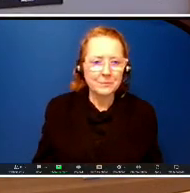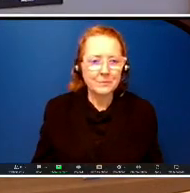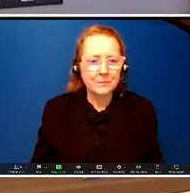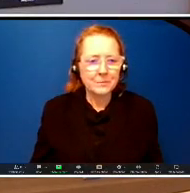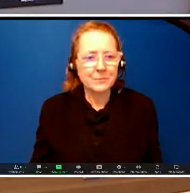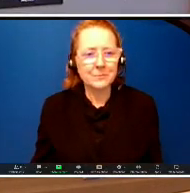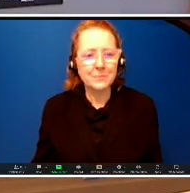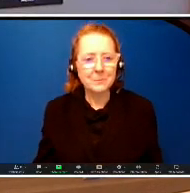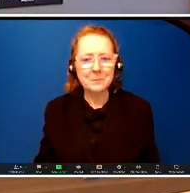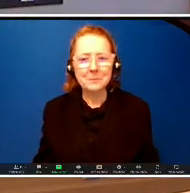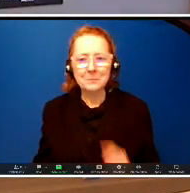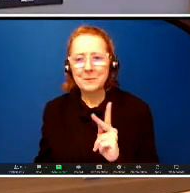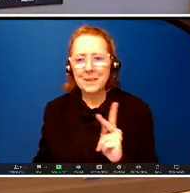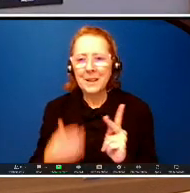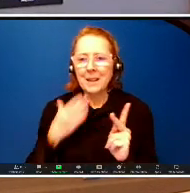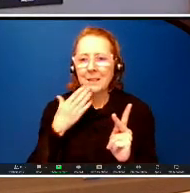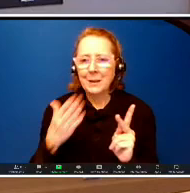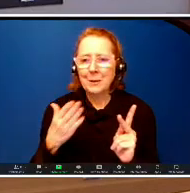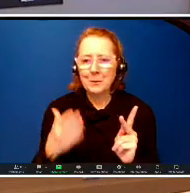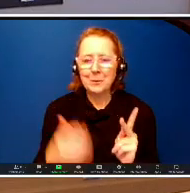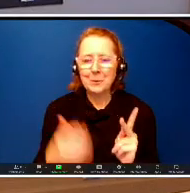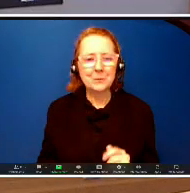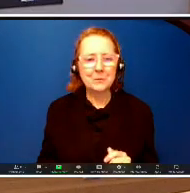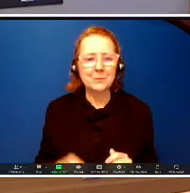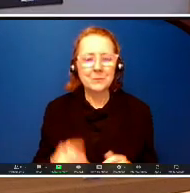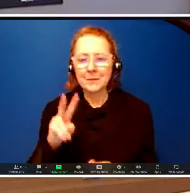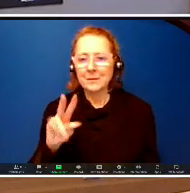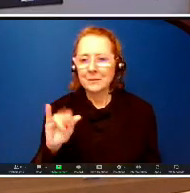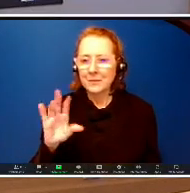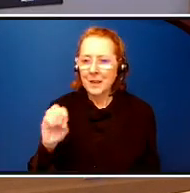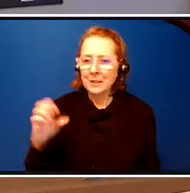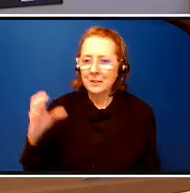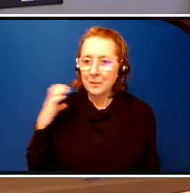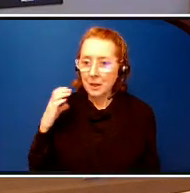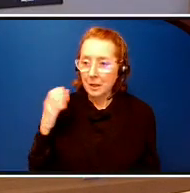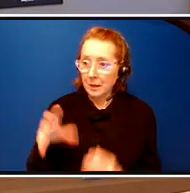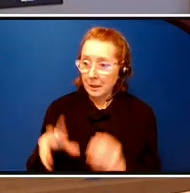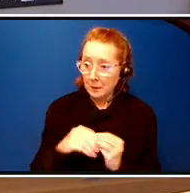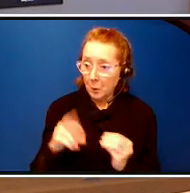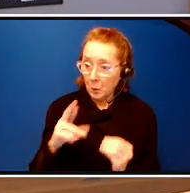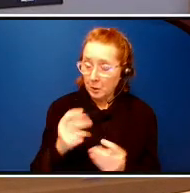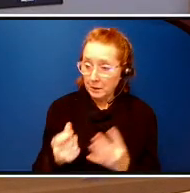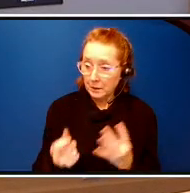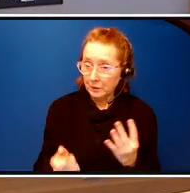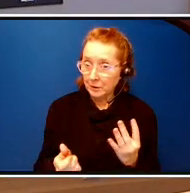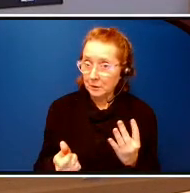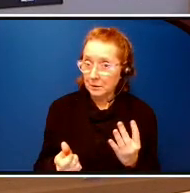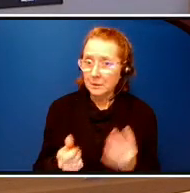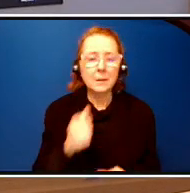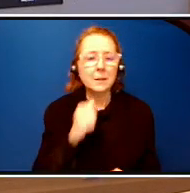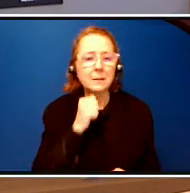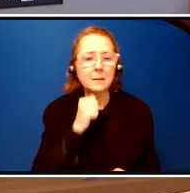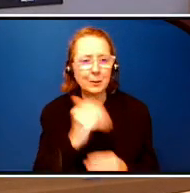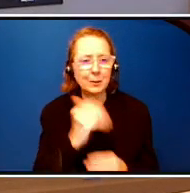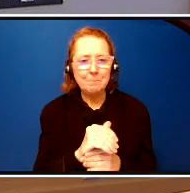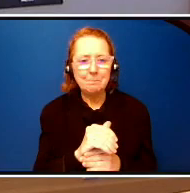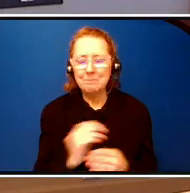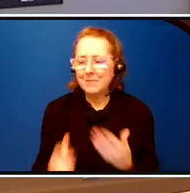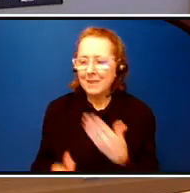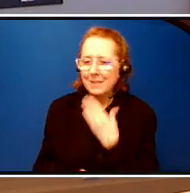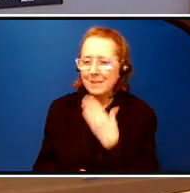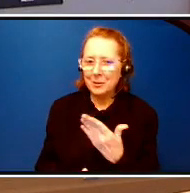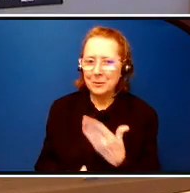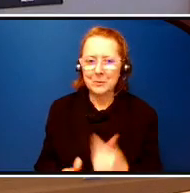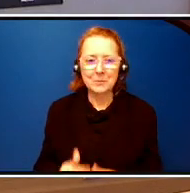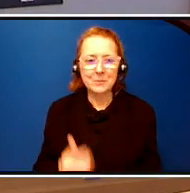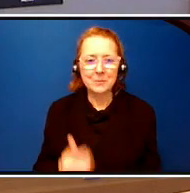All right, thank you. Vice Chair, do we have any additions or deletions? Not tonight. Great, thank you. Is there